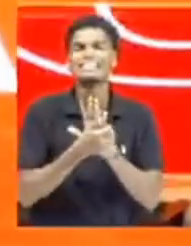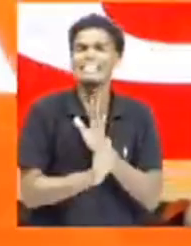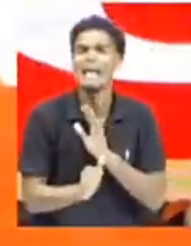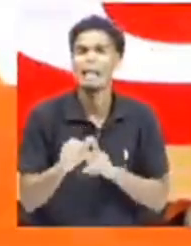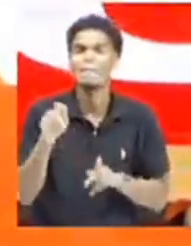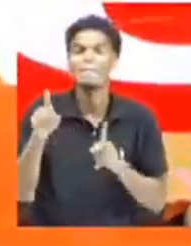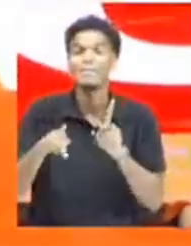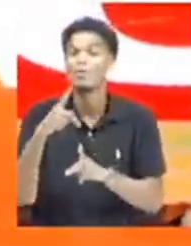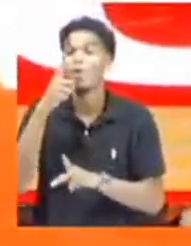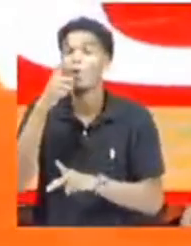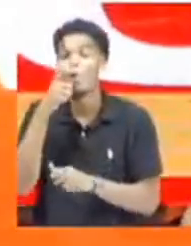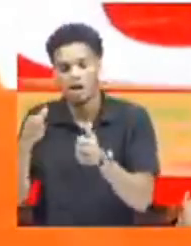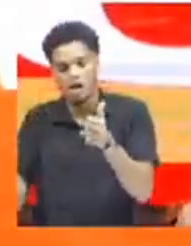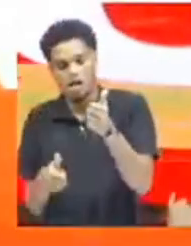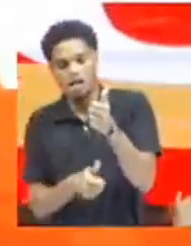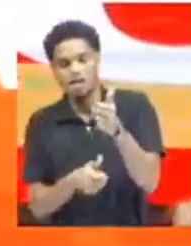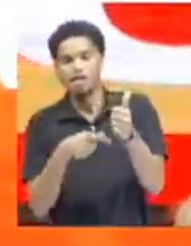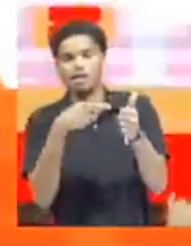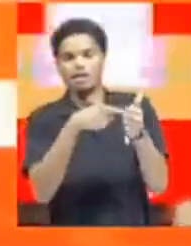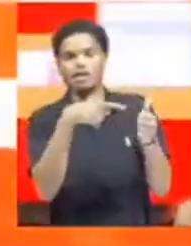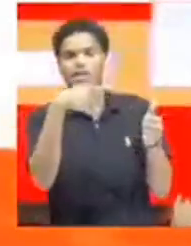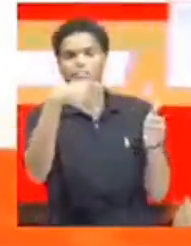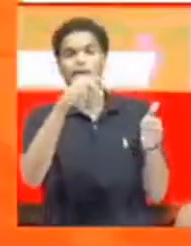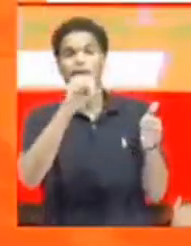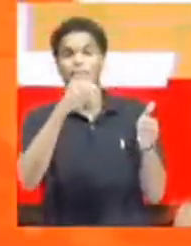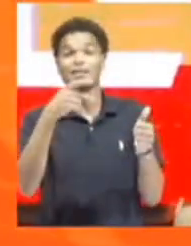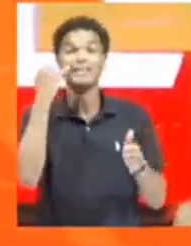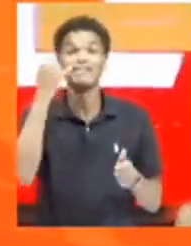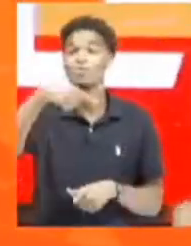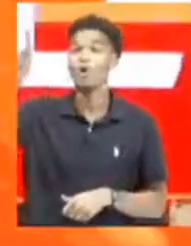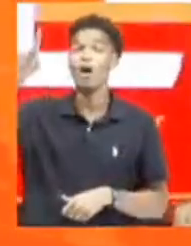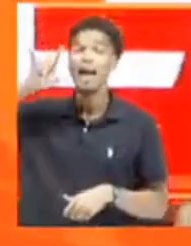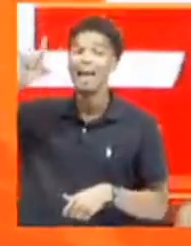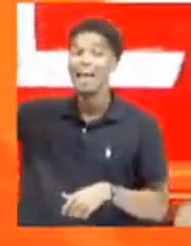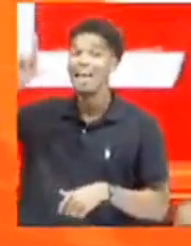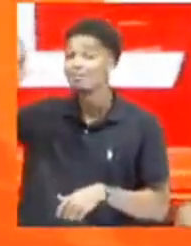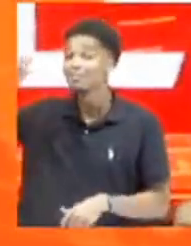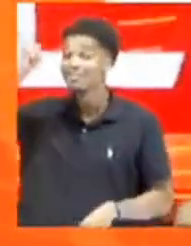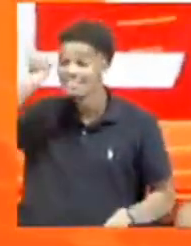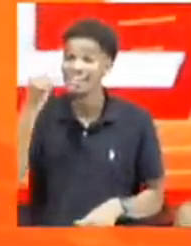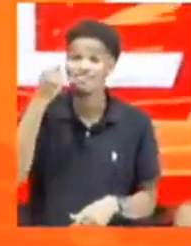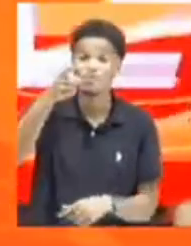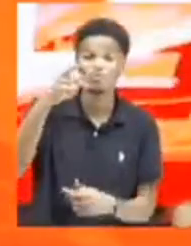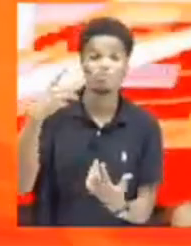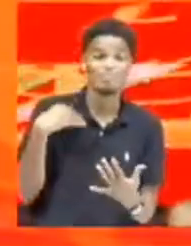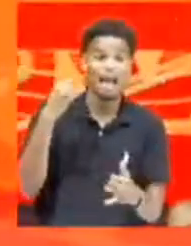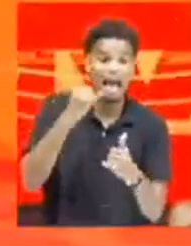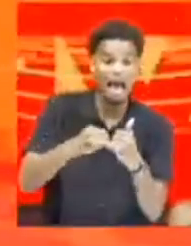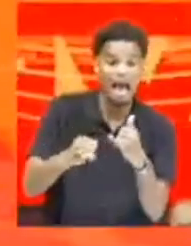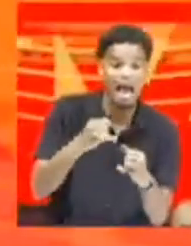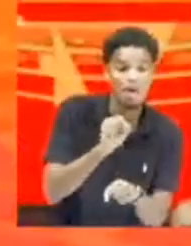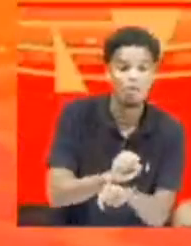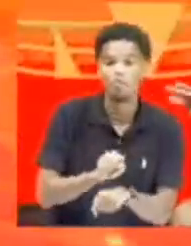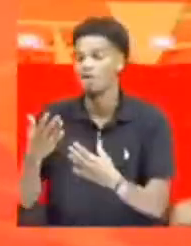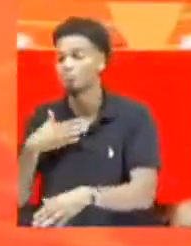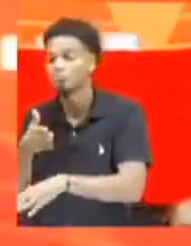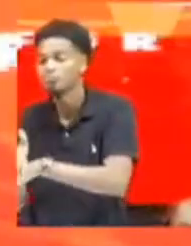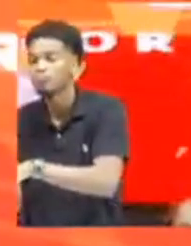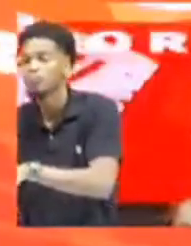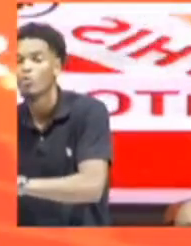you go to airport, it is as a mason, it is as a carpenter, it is as a plumber, not to lift up box